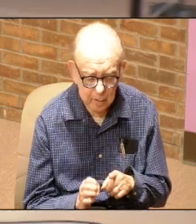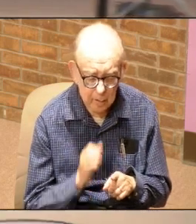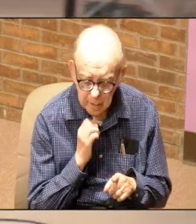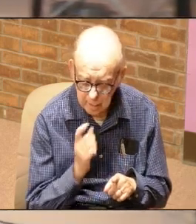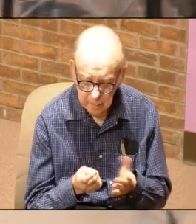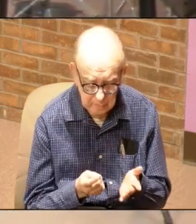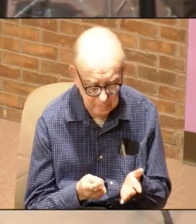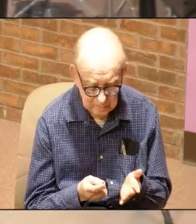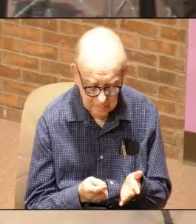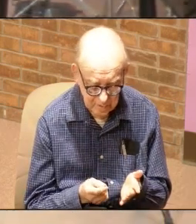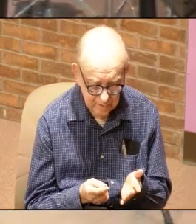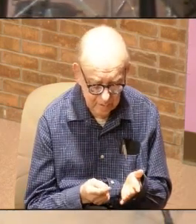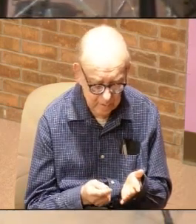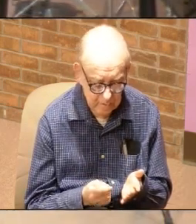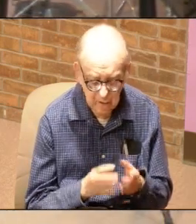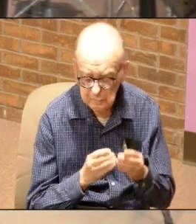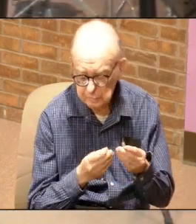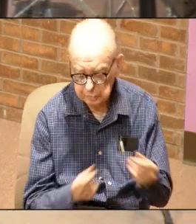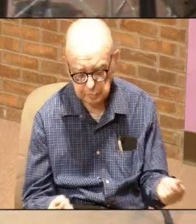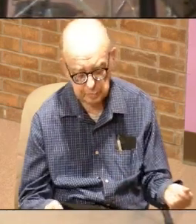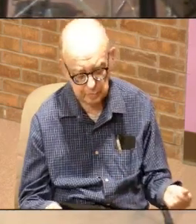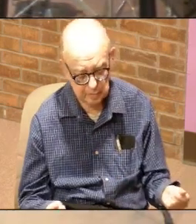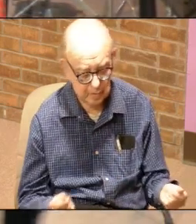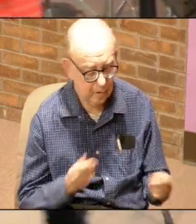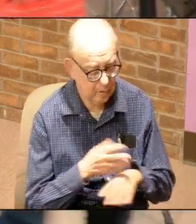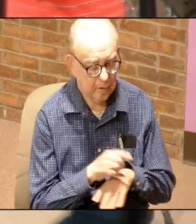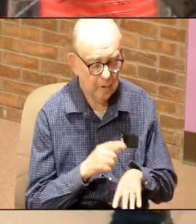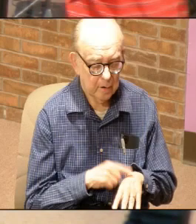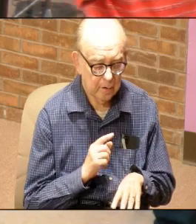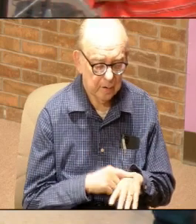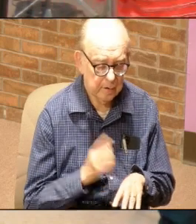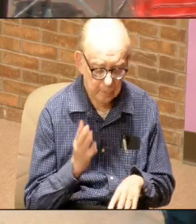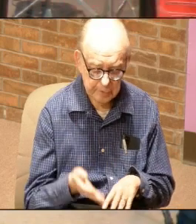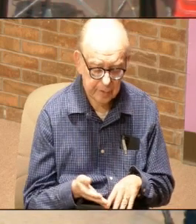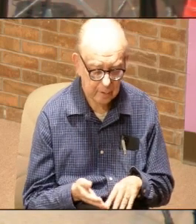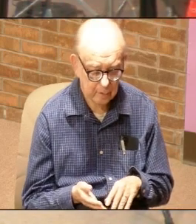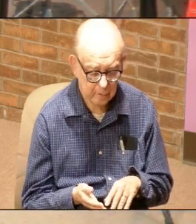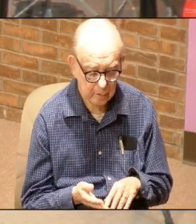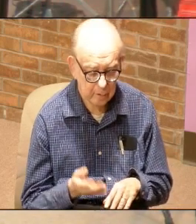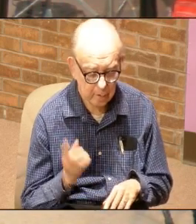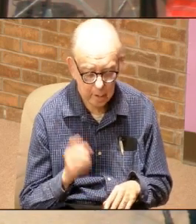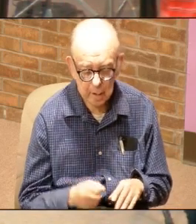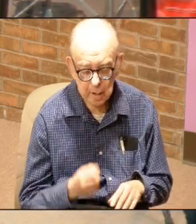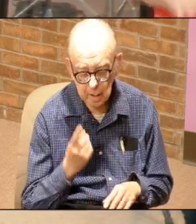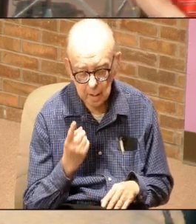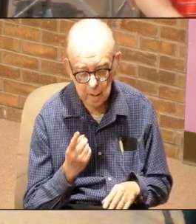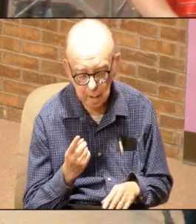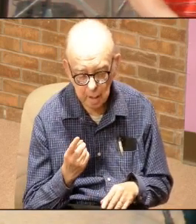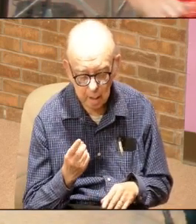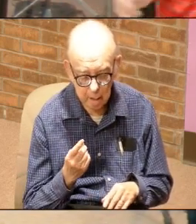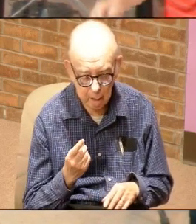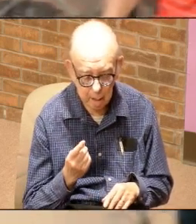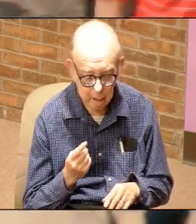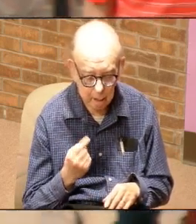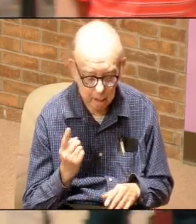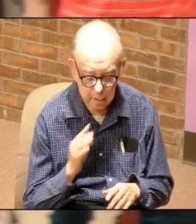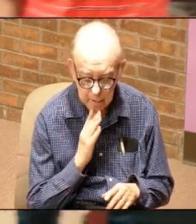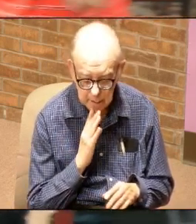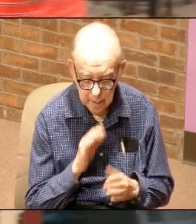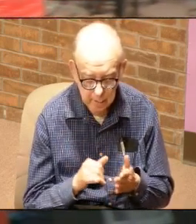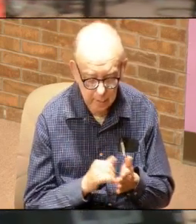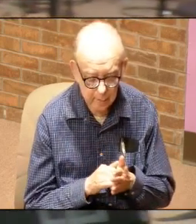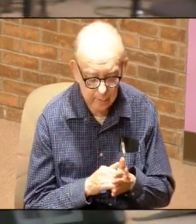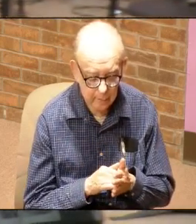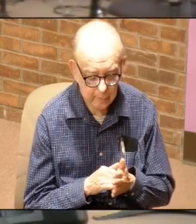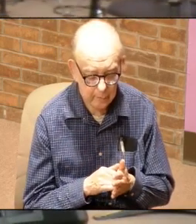It's not going to deteriorate over time. It's going to be there. And so what we need to understand is this, and we talked about